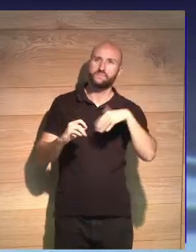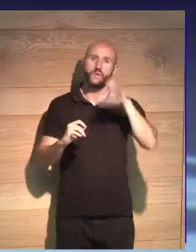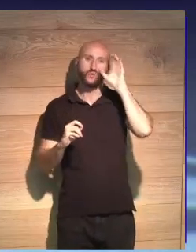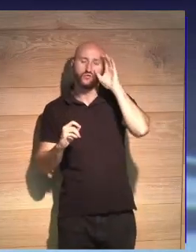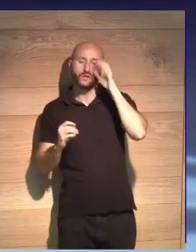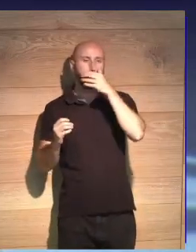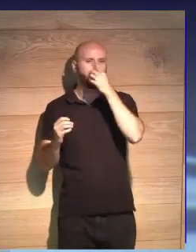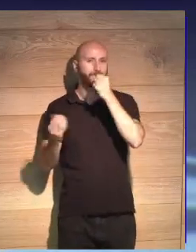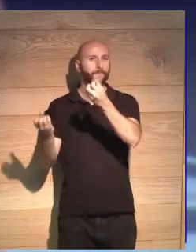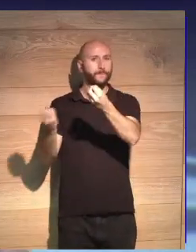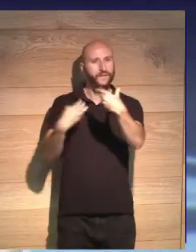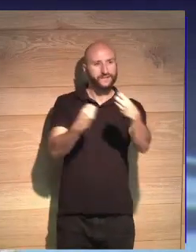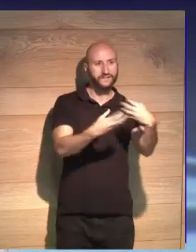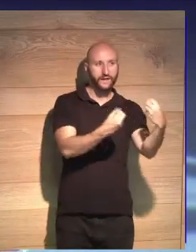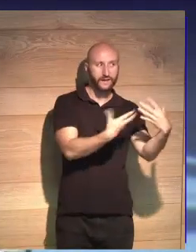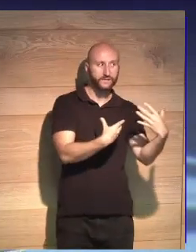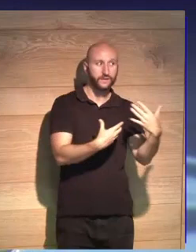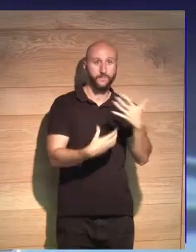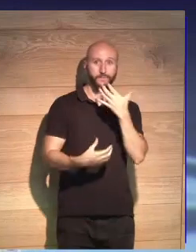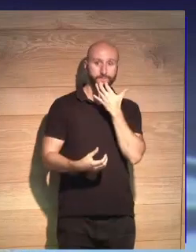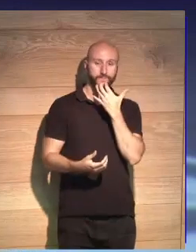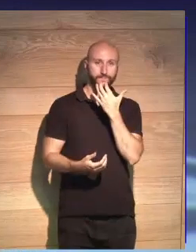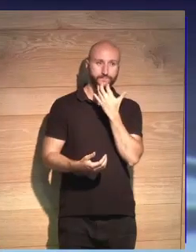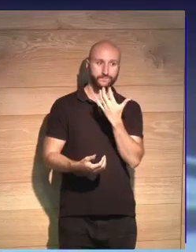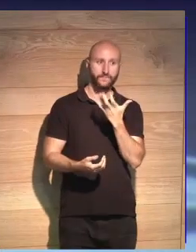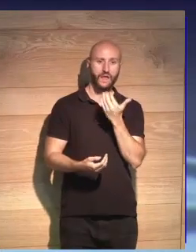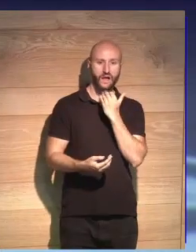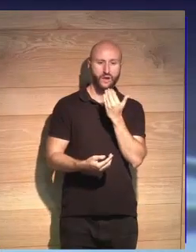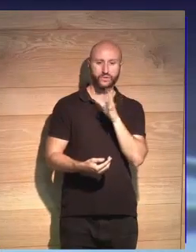a reason to build a house or a motivation to build a house.